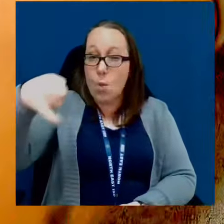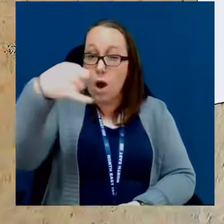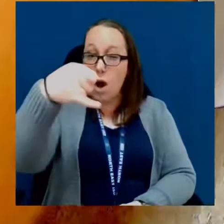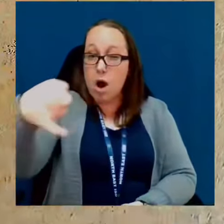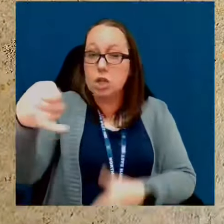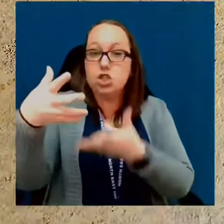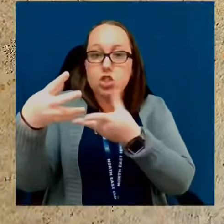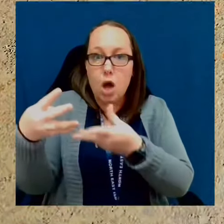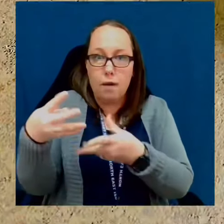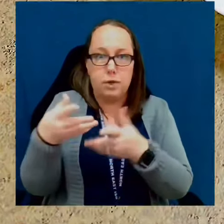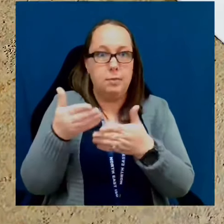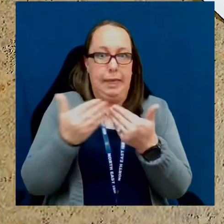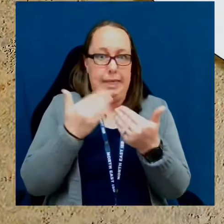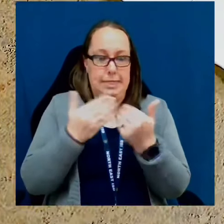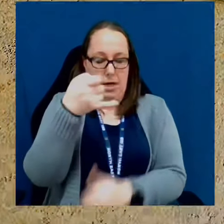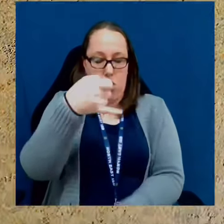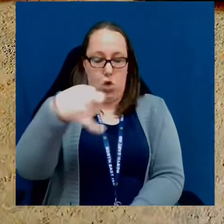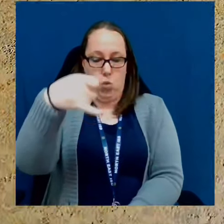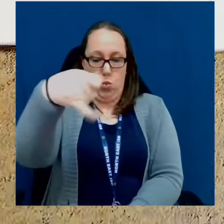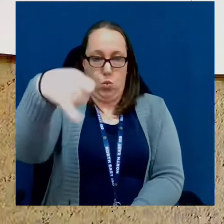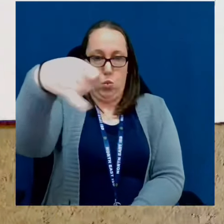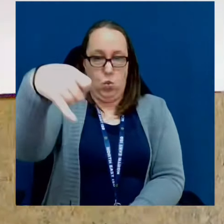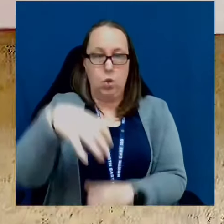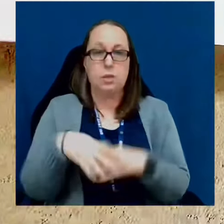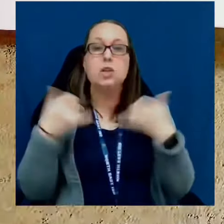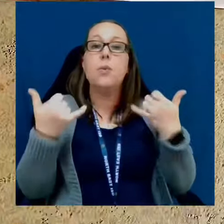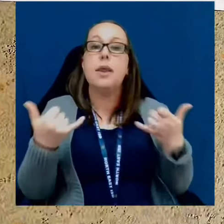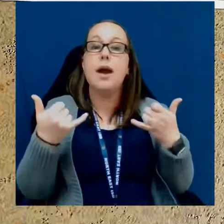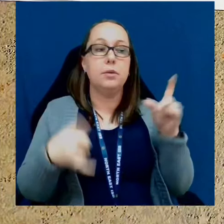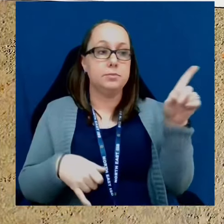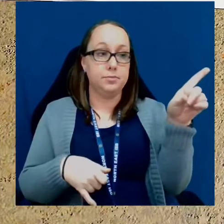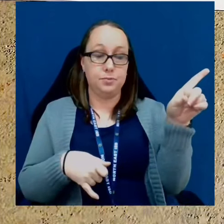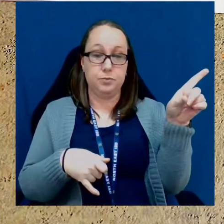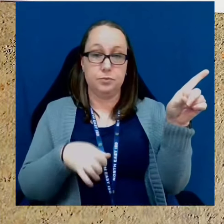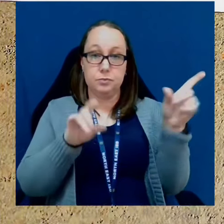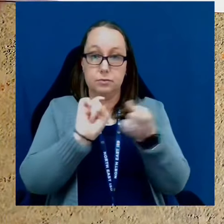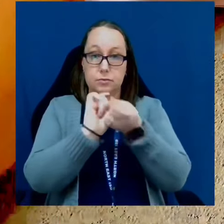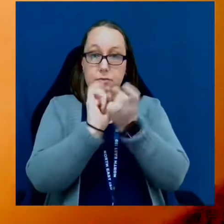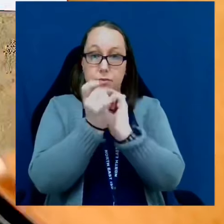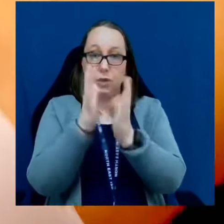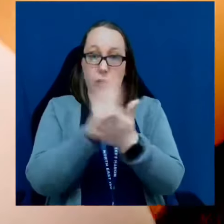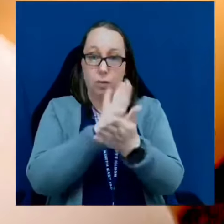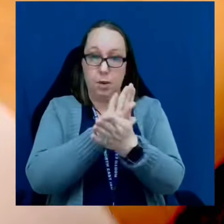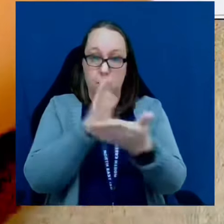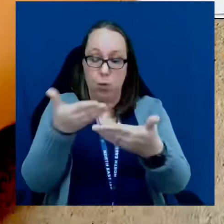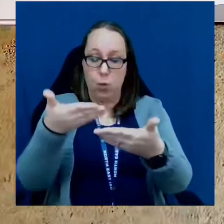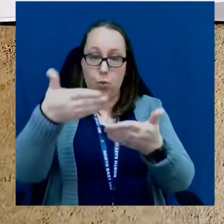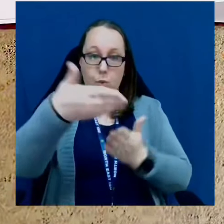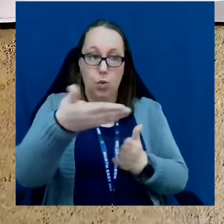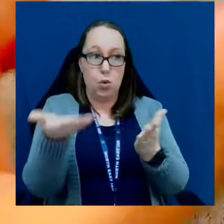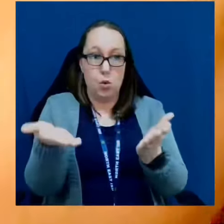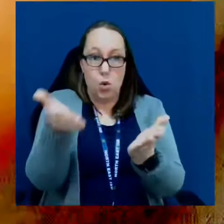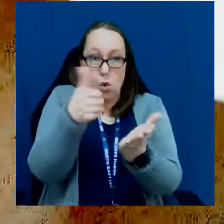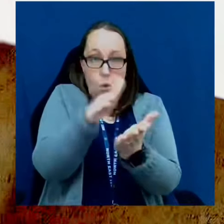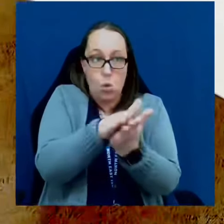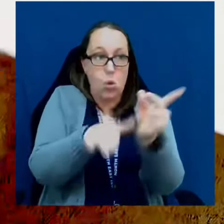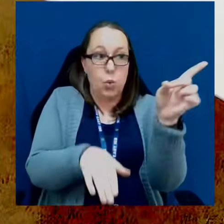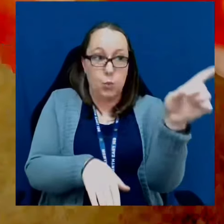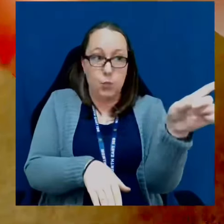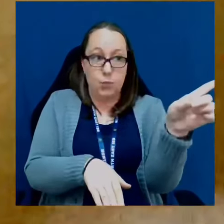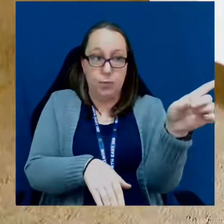we're going to erase these later. So now we're going to fold our paper hot dog style, and remember to align it perfectly. You're going to open it and then take your